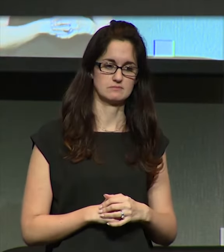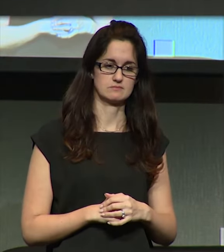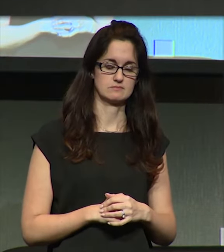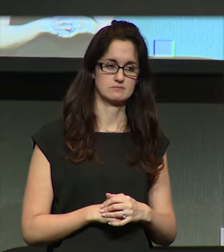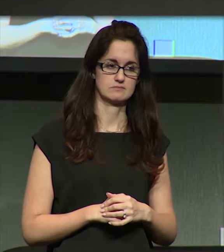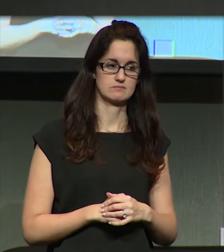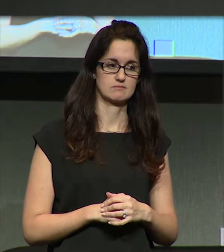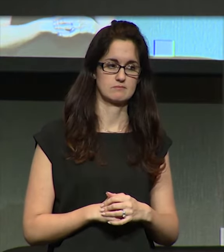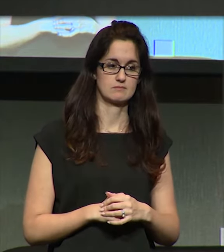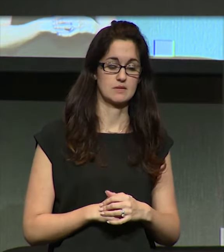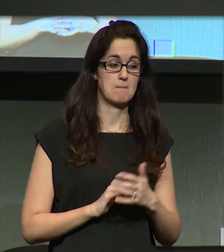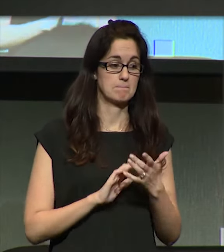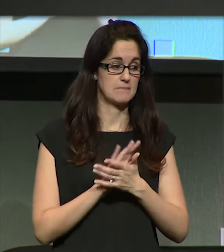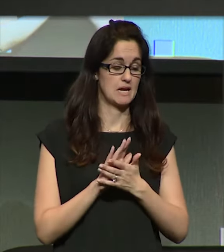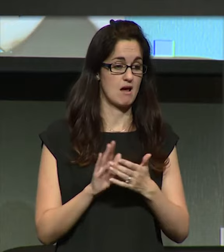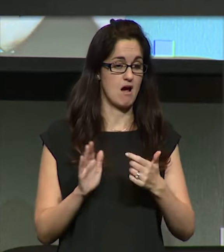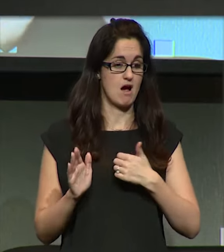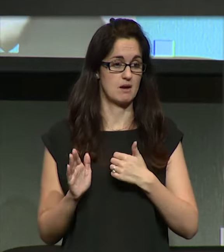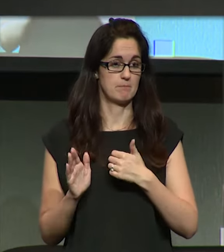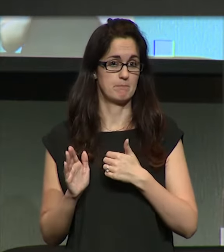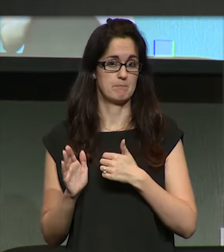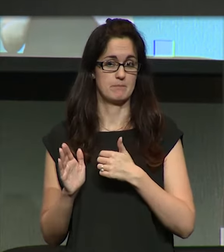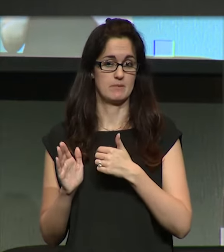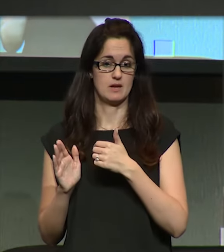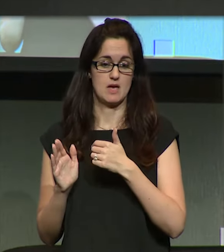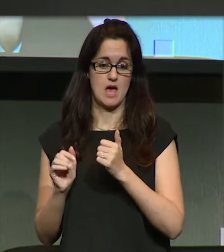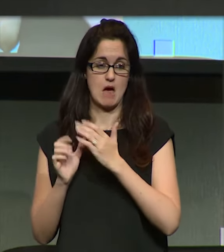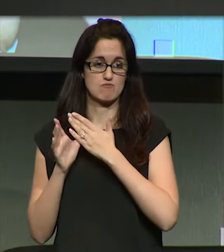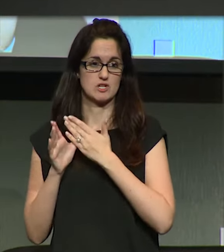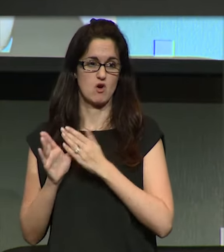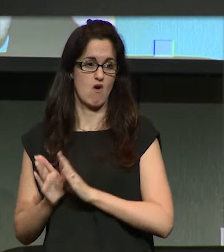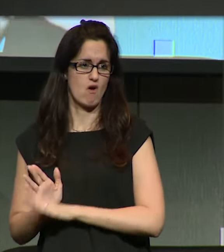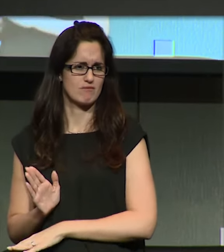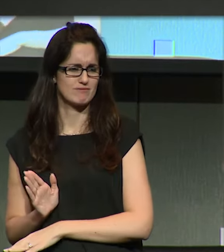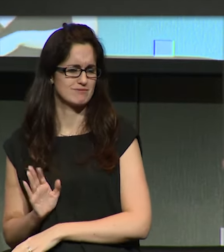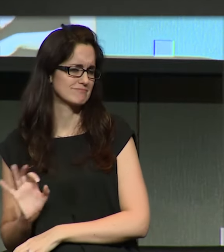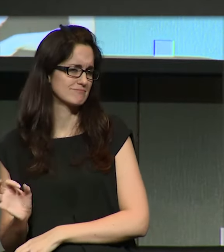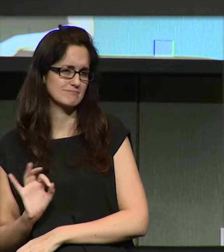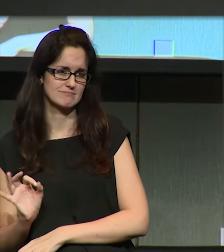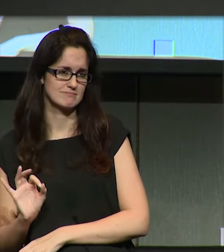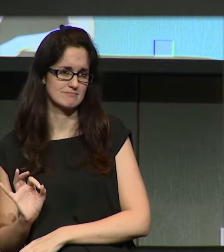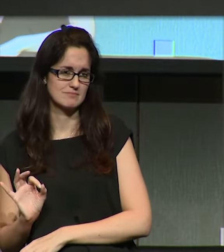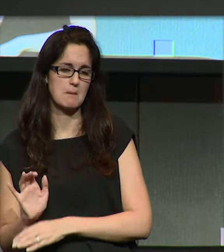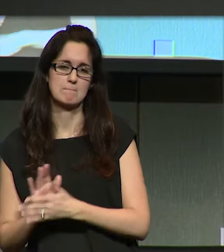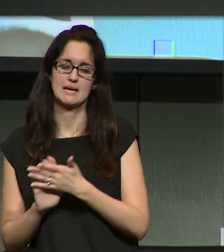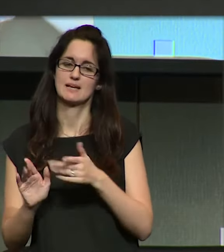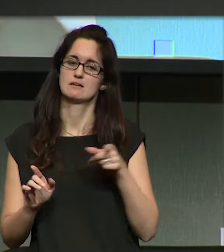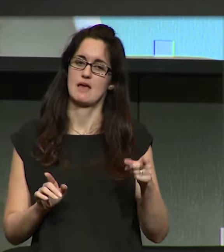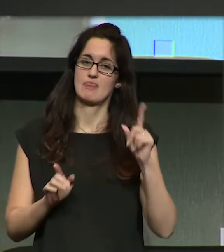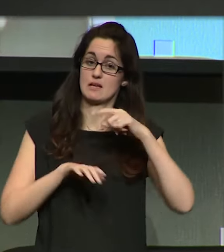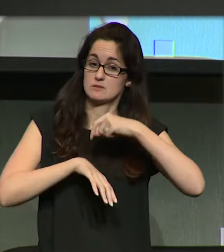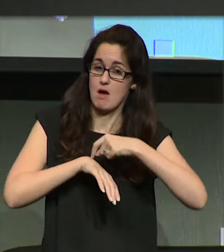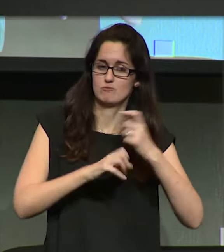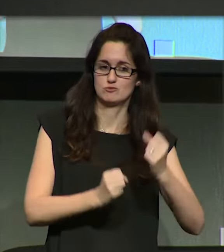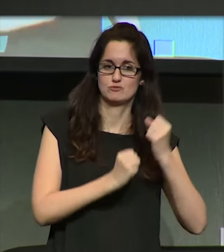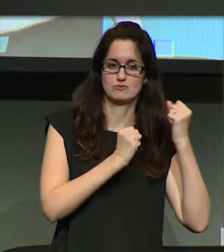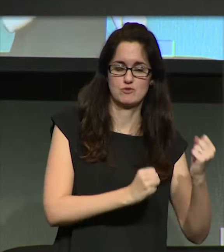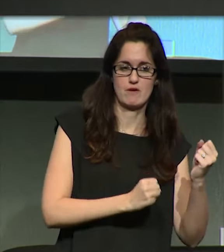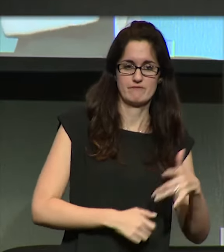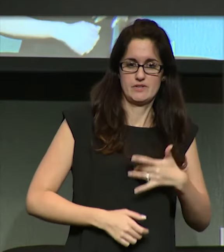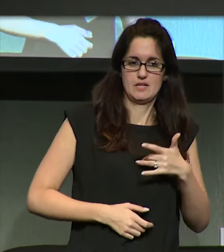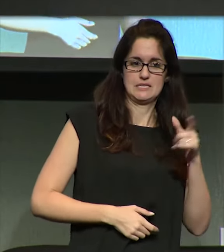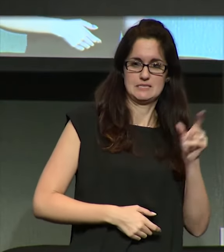I haven't relinquished or surrendered my sense of being Aboriginal. It's just not resonating as strongly at that particular time.